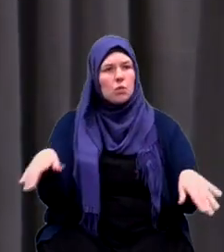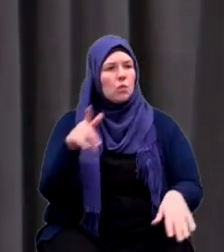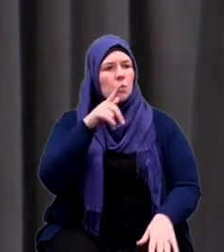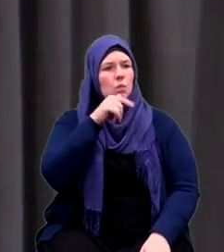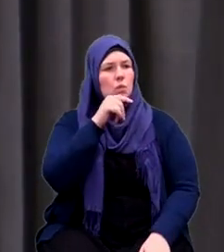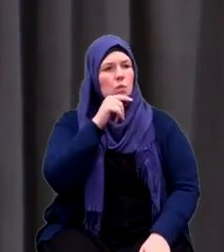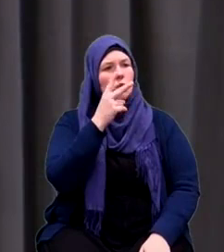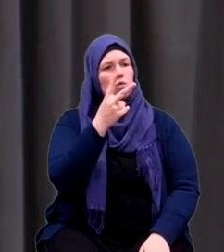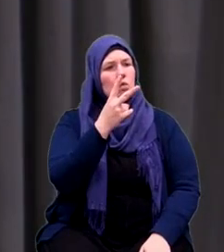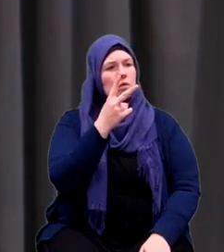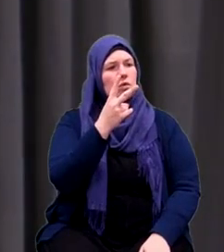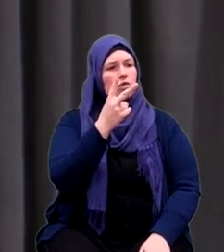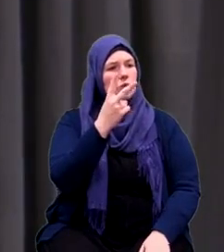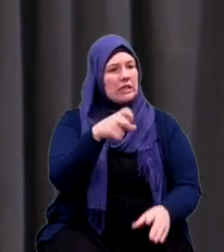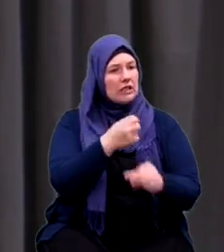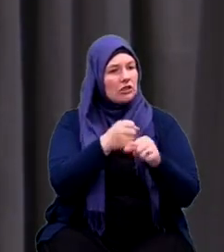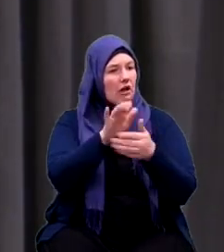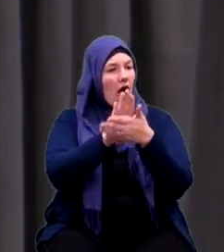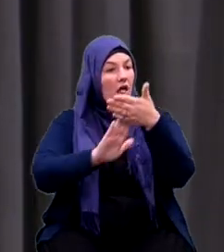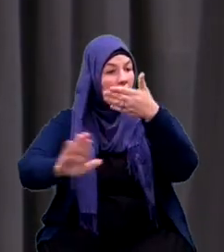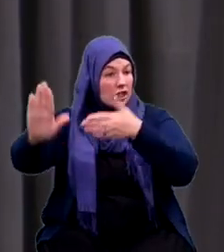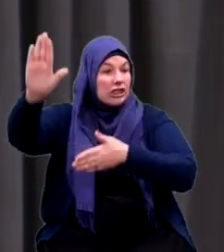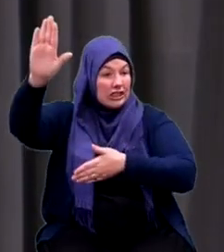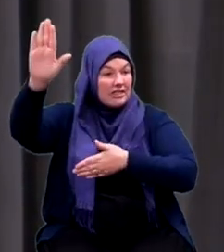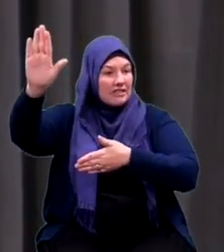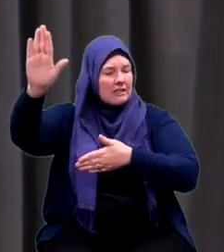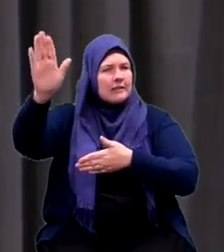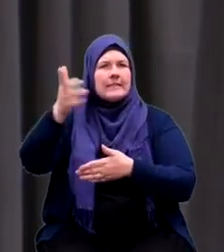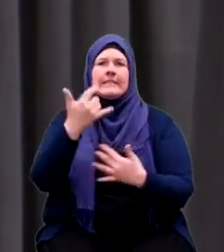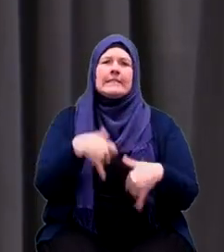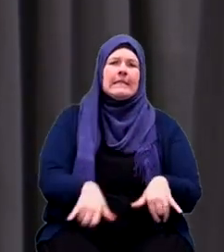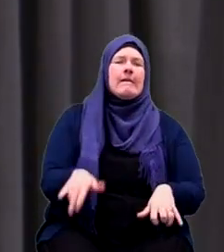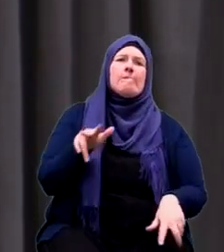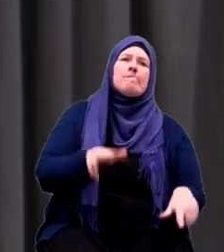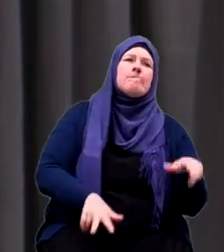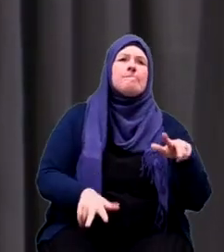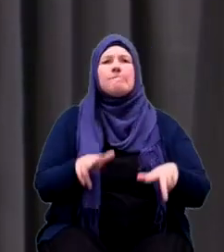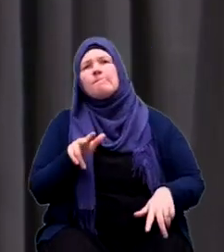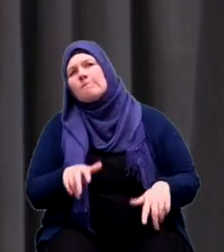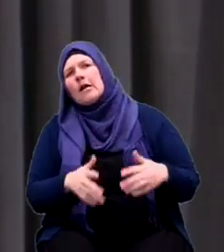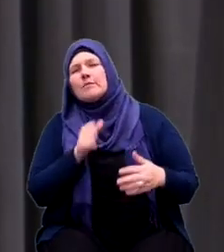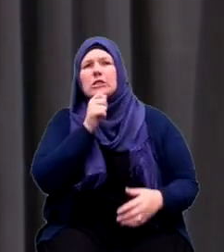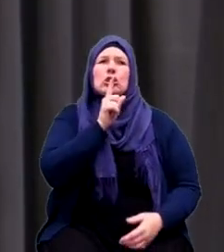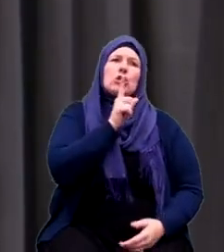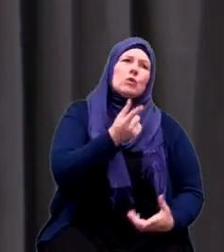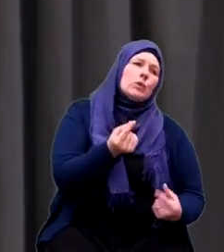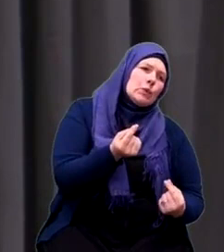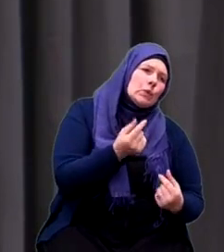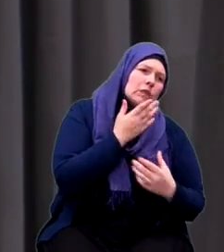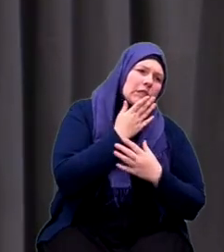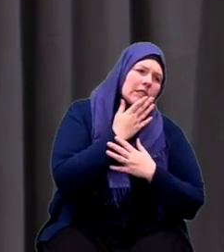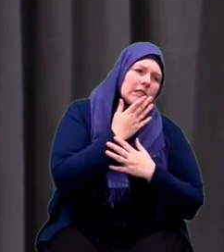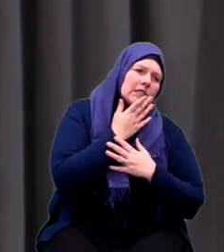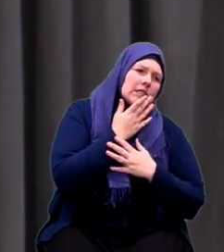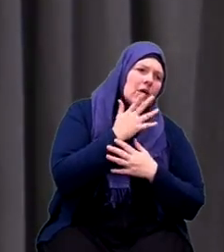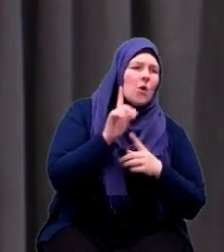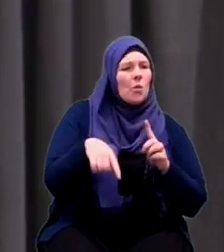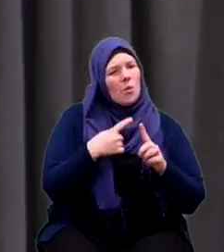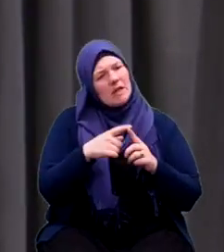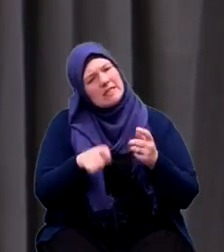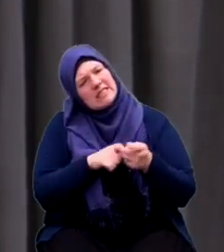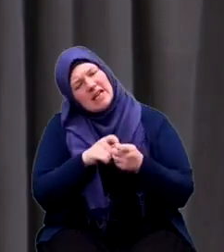are 2 years into college and they don't know what they want to do. When do they become